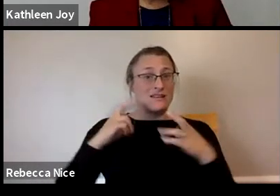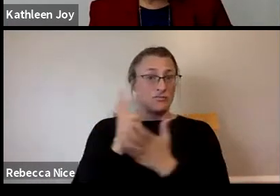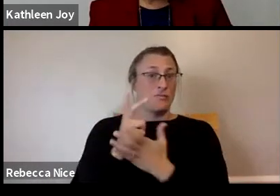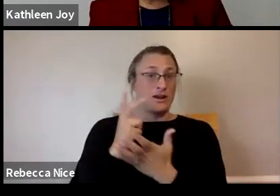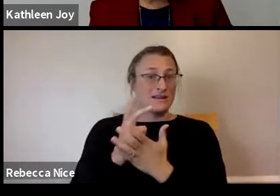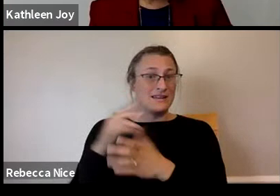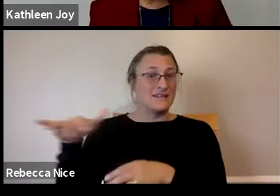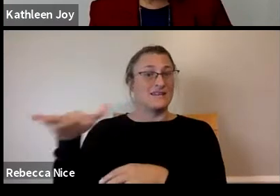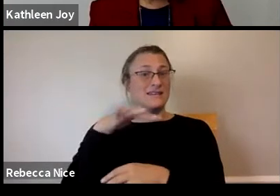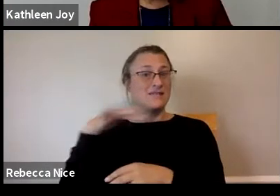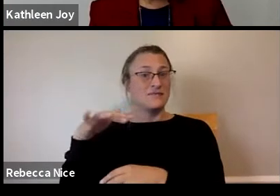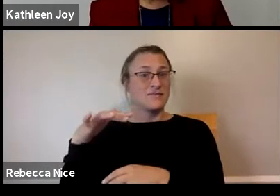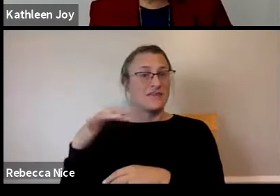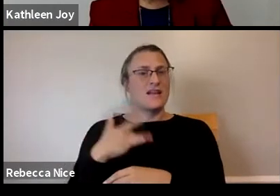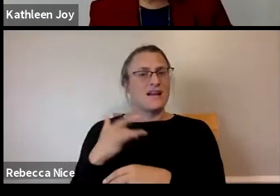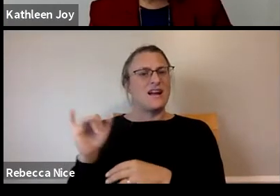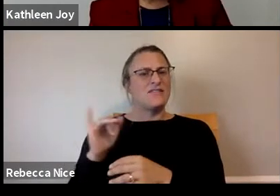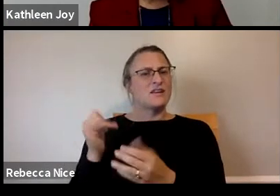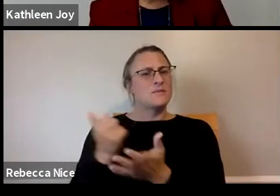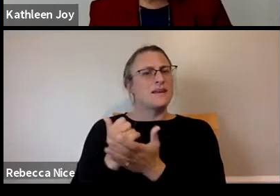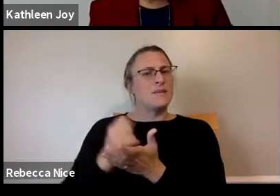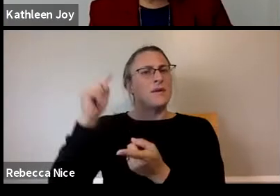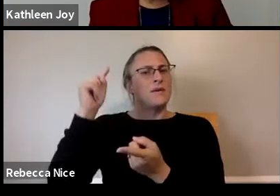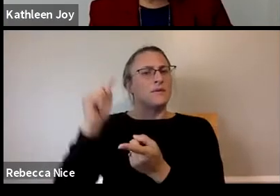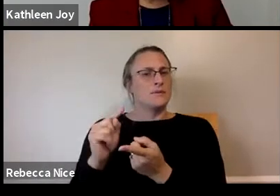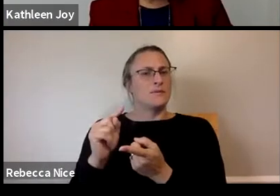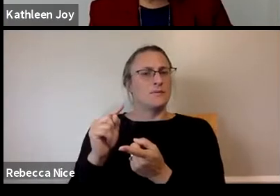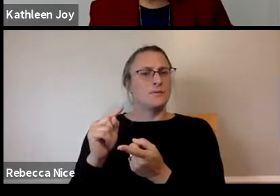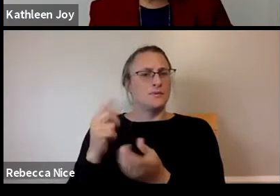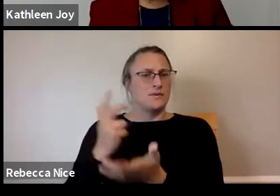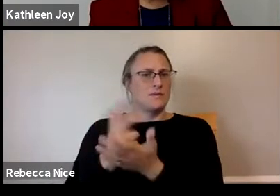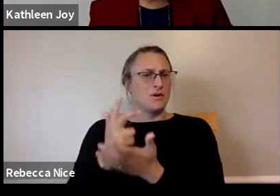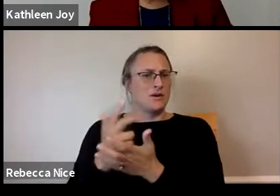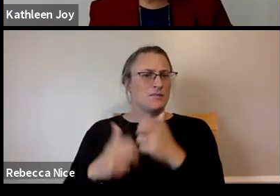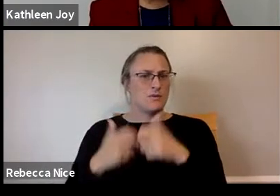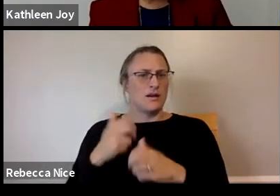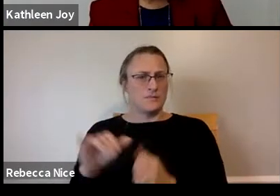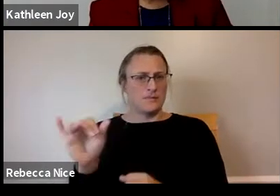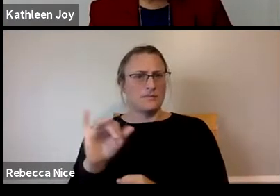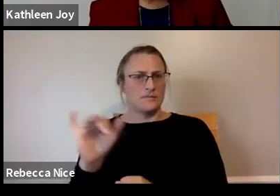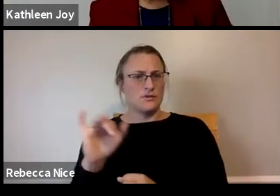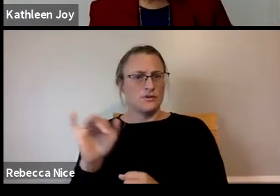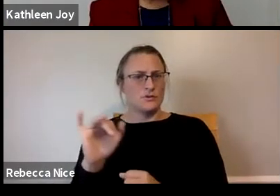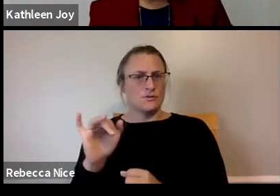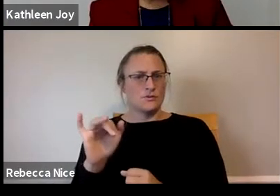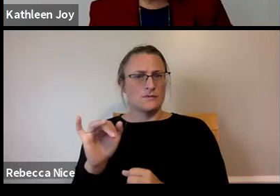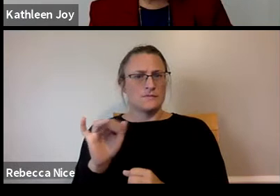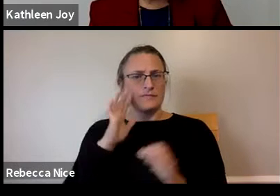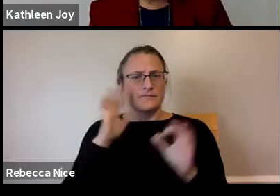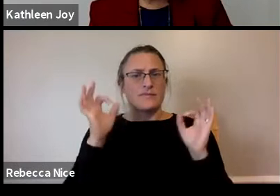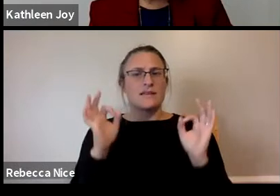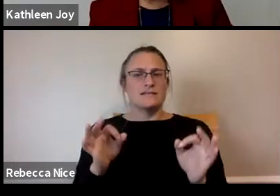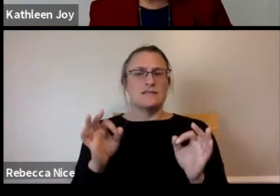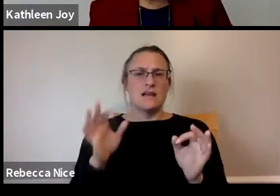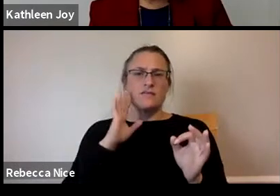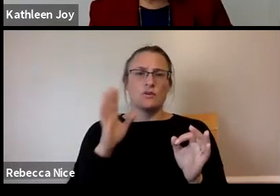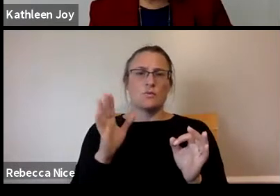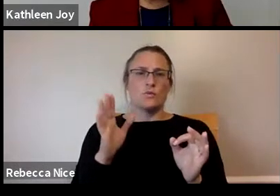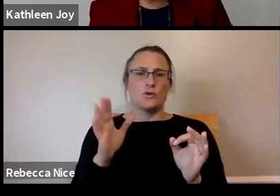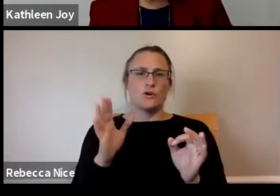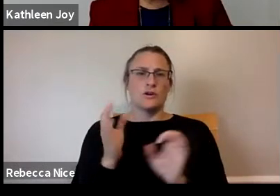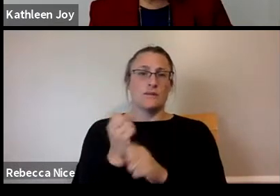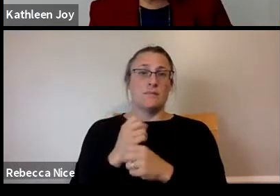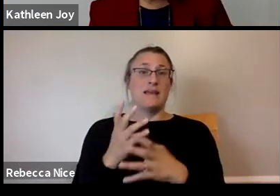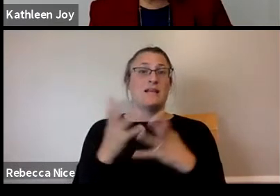And I feel that this would alleviate a lot of that trouble. And it definitely would create a lot of good